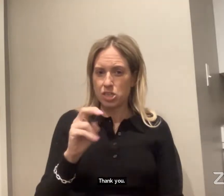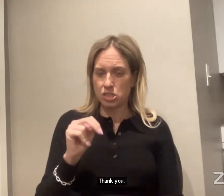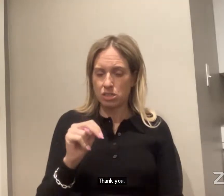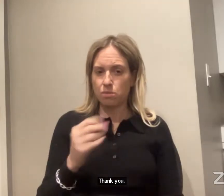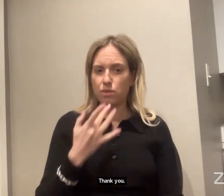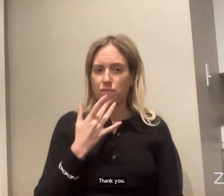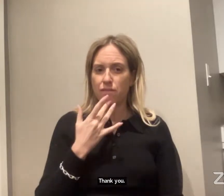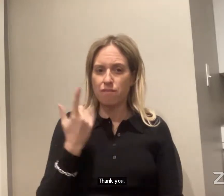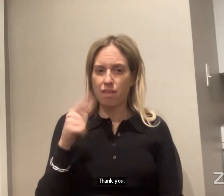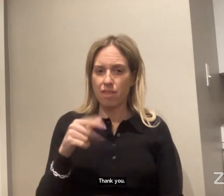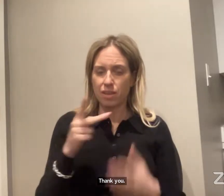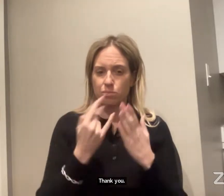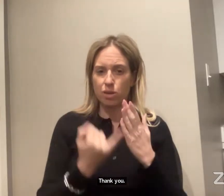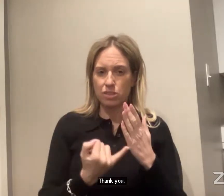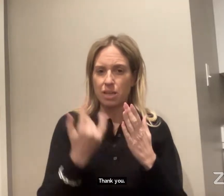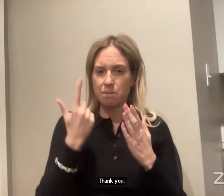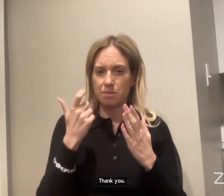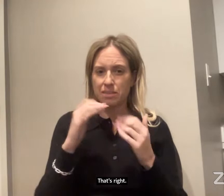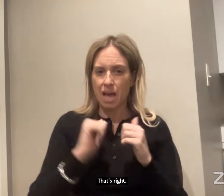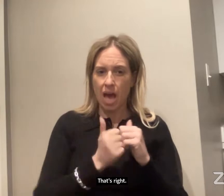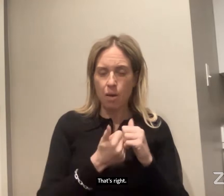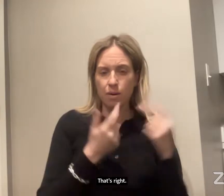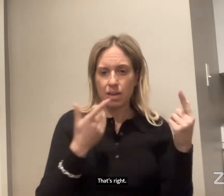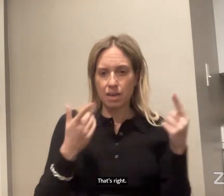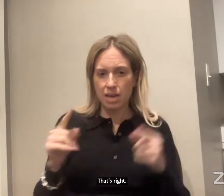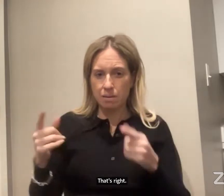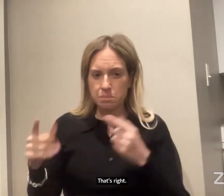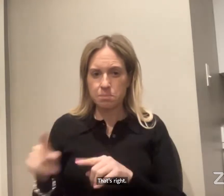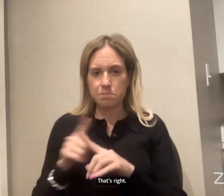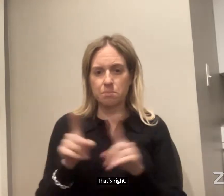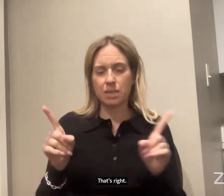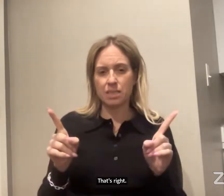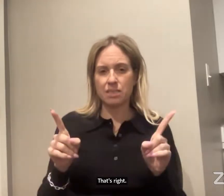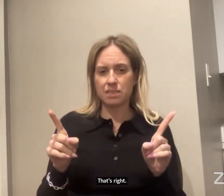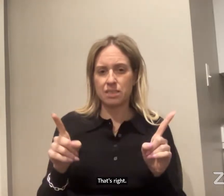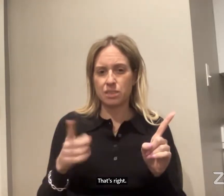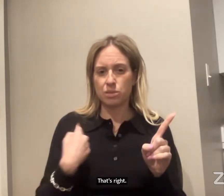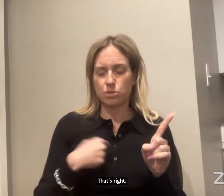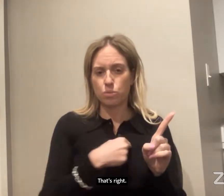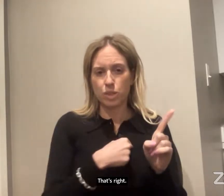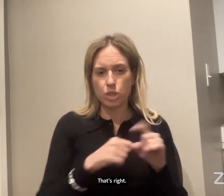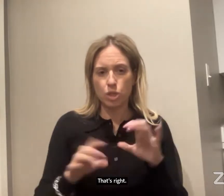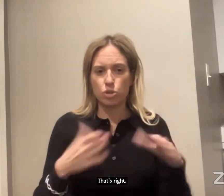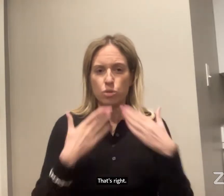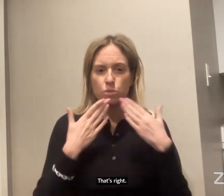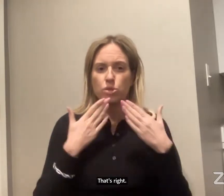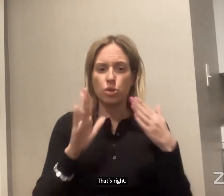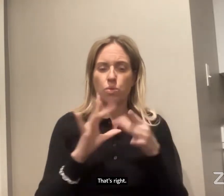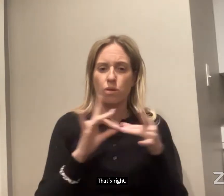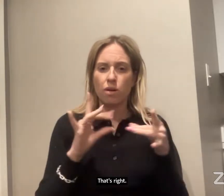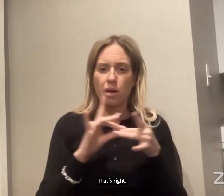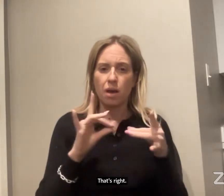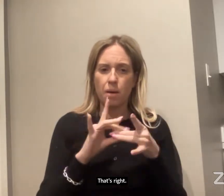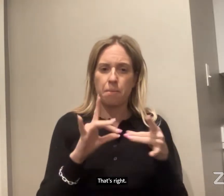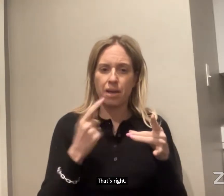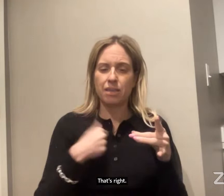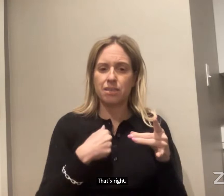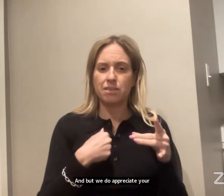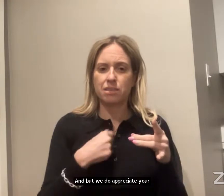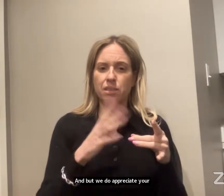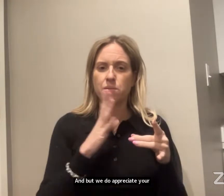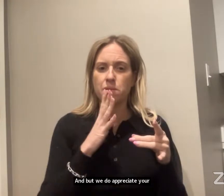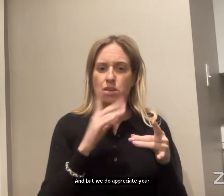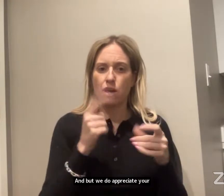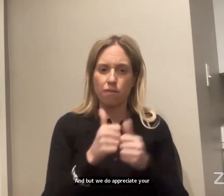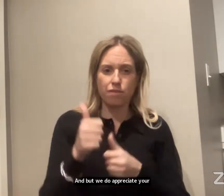project just because of how it came to be. And but we do appreciate your comments, and speaking as a chair for